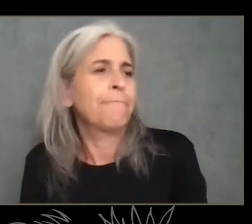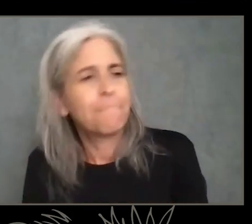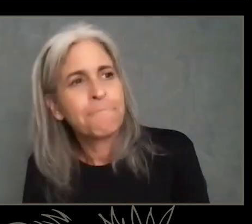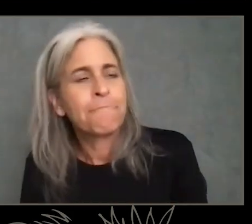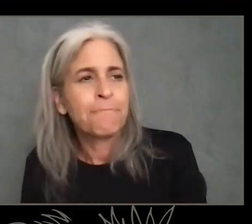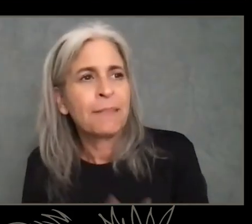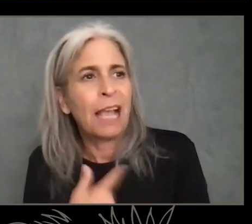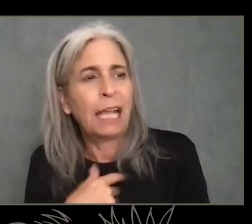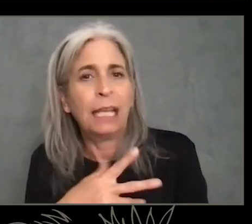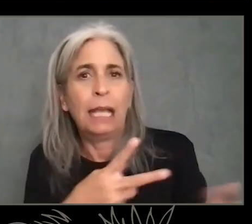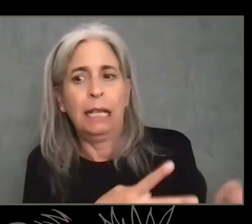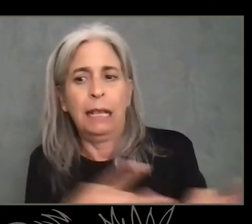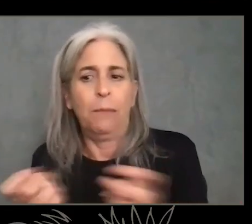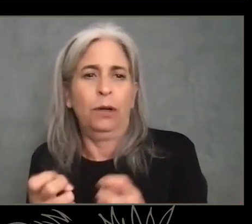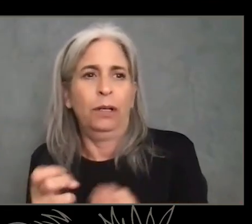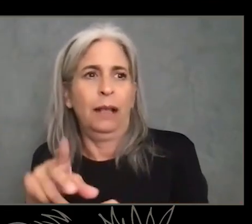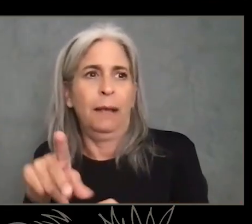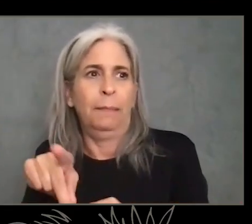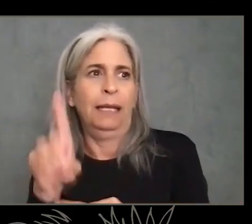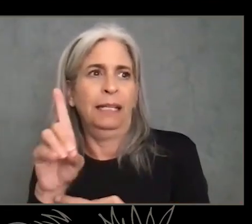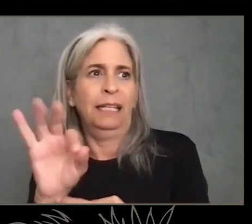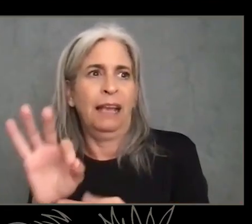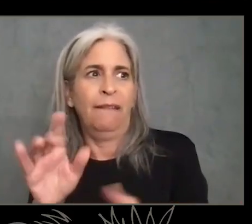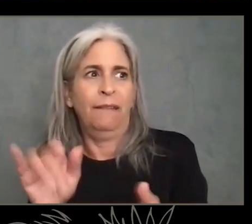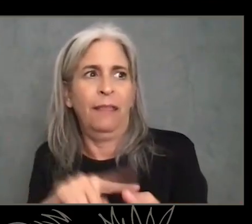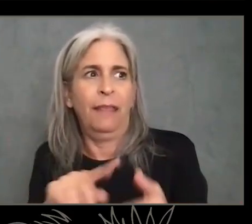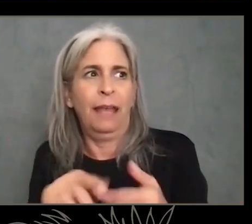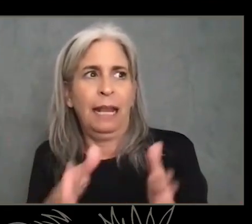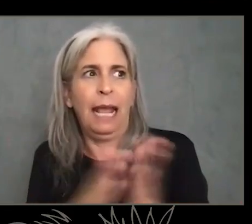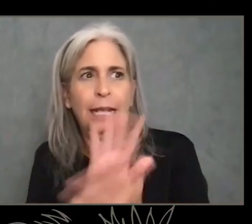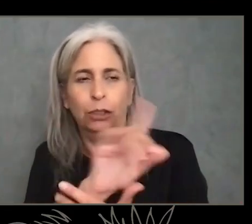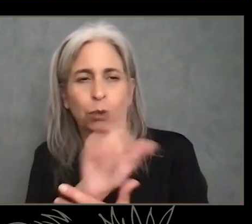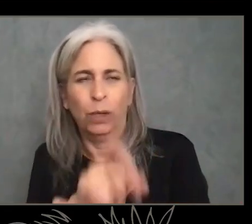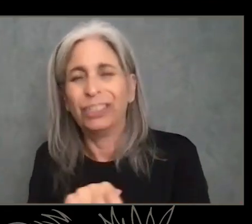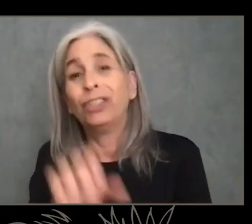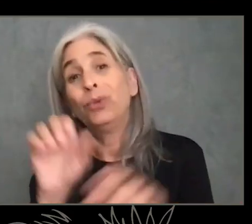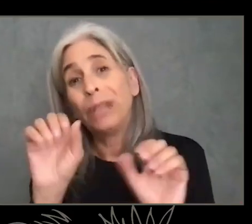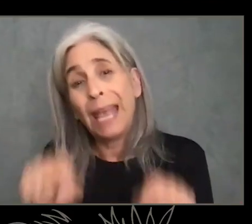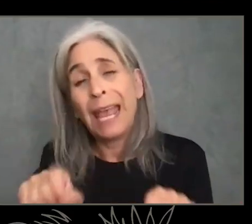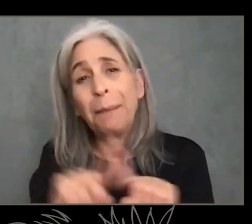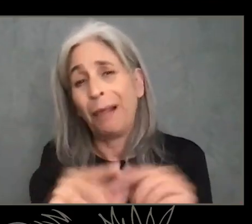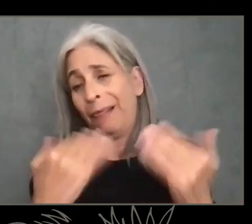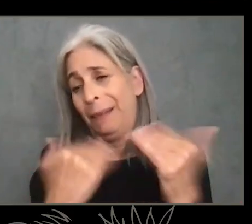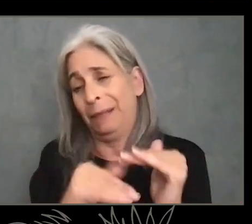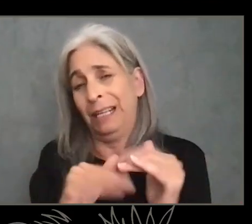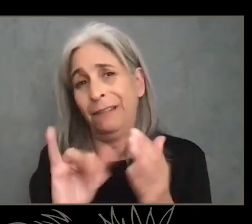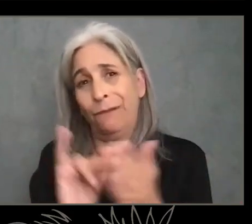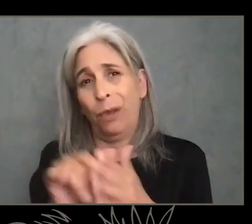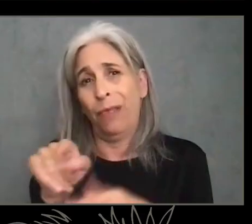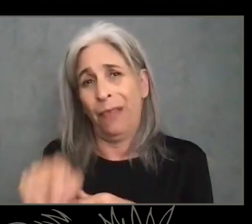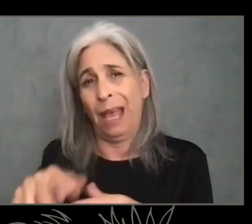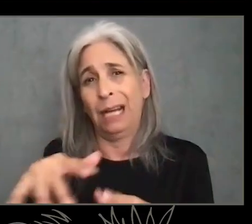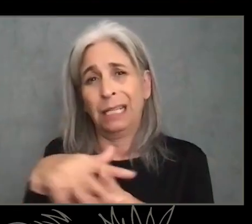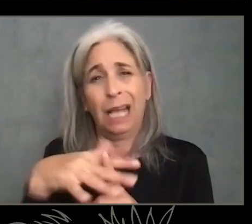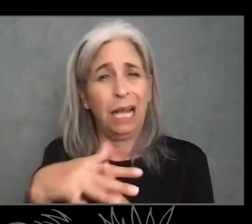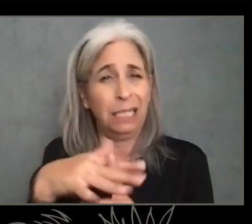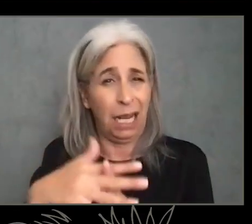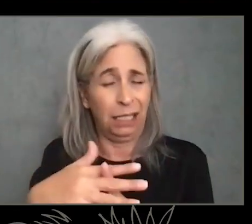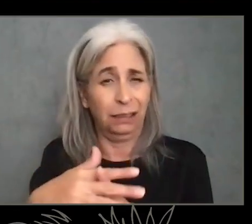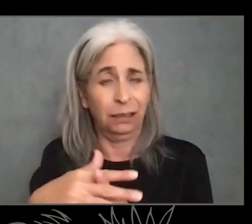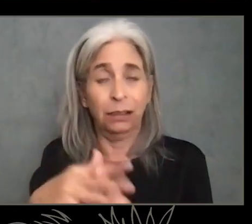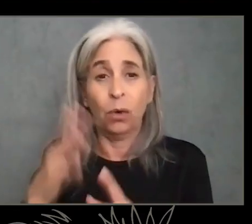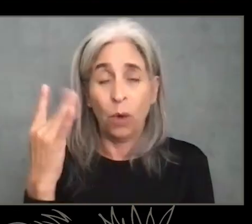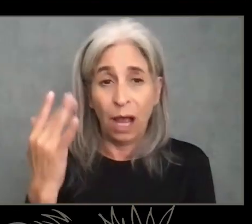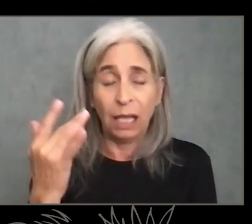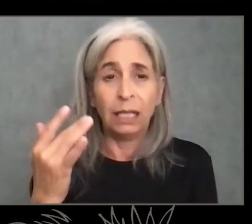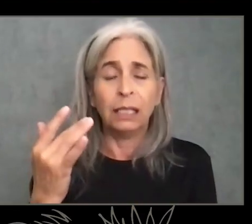just import a PDF and then ask the questions. You could do that, but there's also constraints within the context. And also